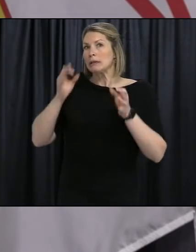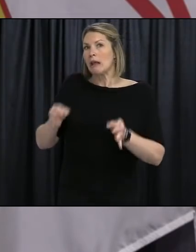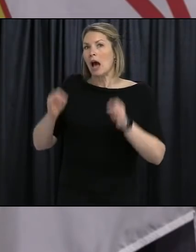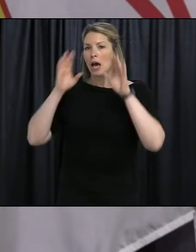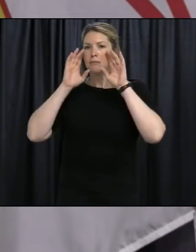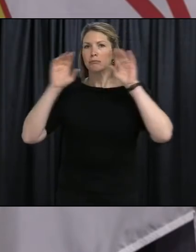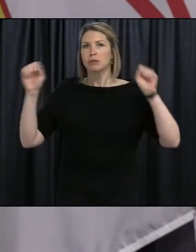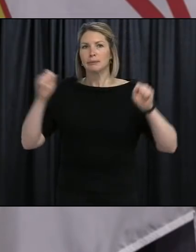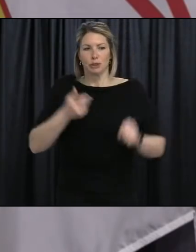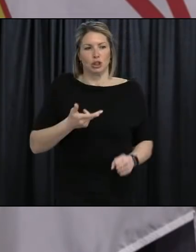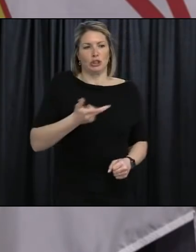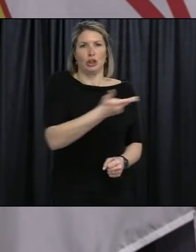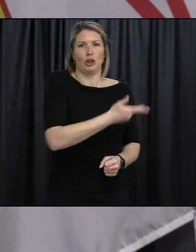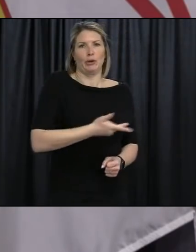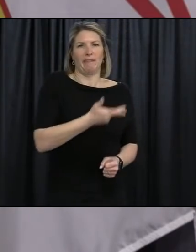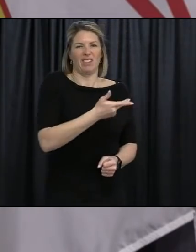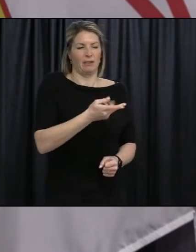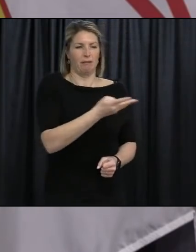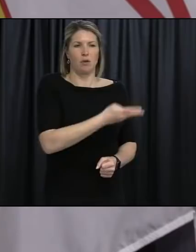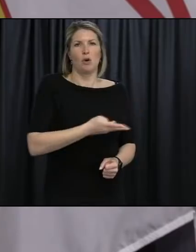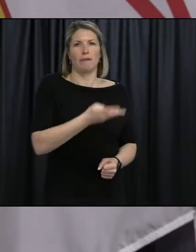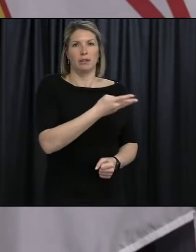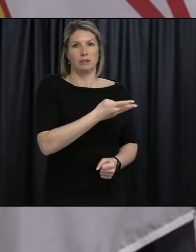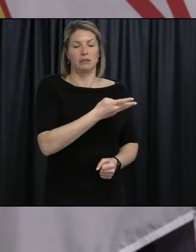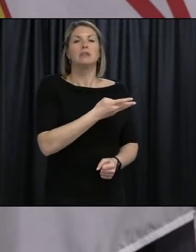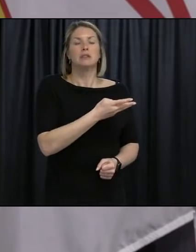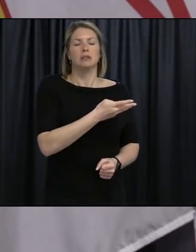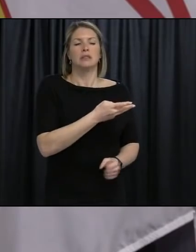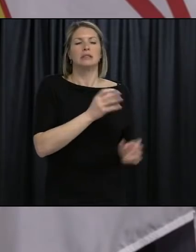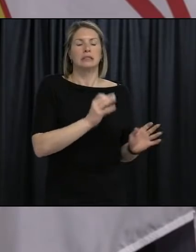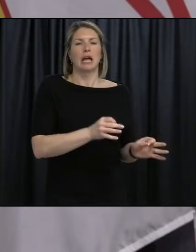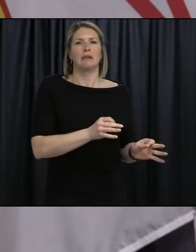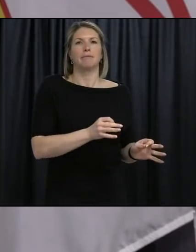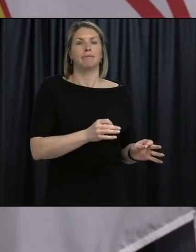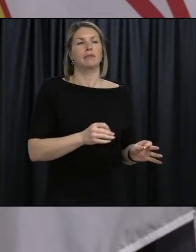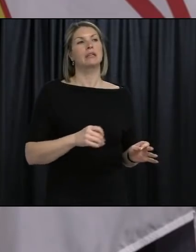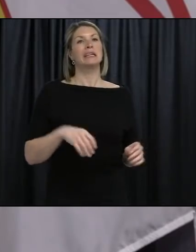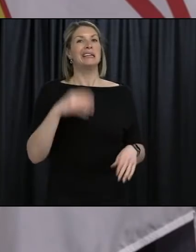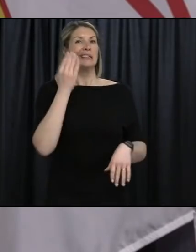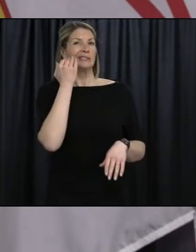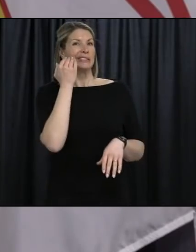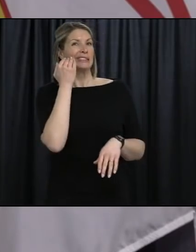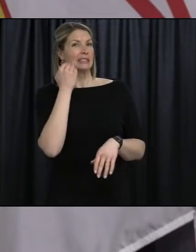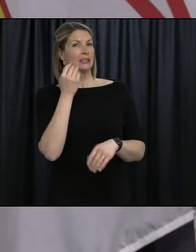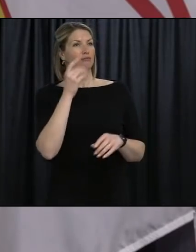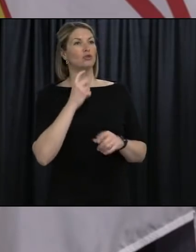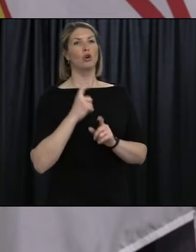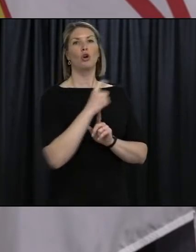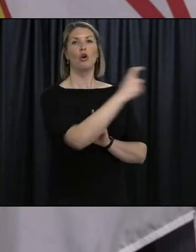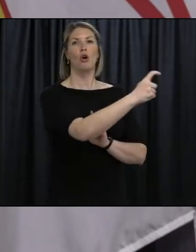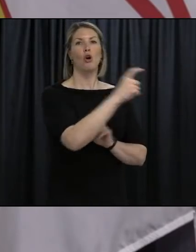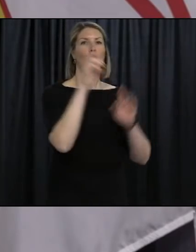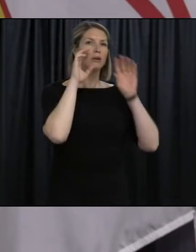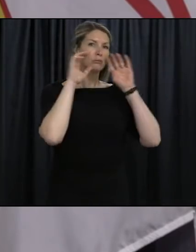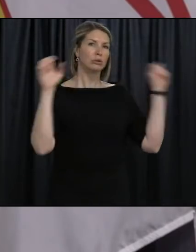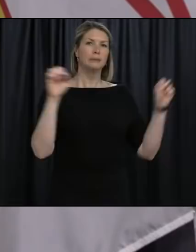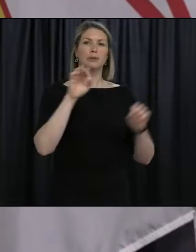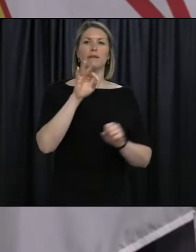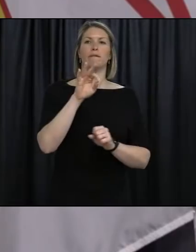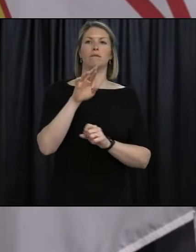Ontario Premier Doug Ford. They are going through a tough time there, and I offered whatever support we can during their time of